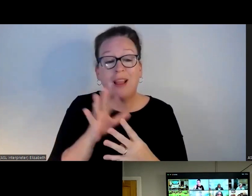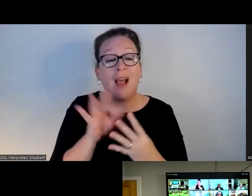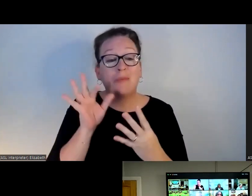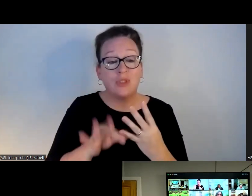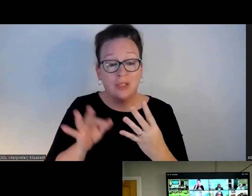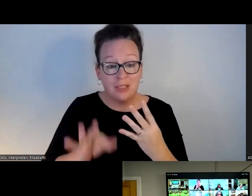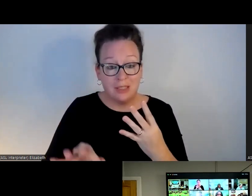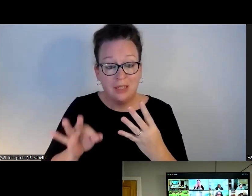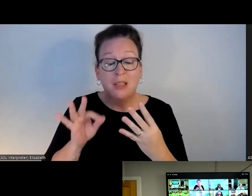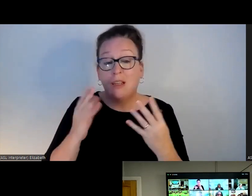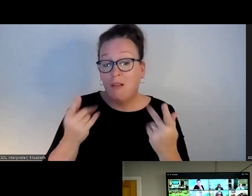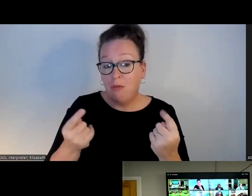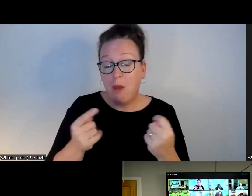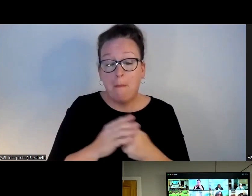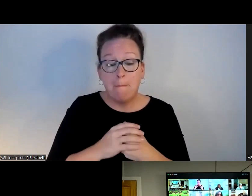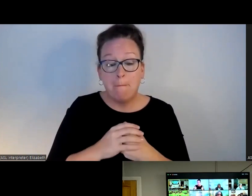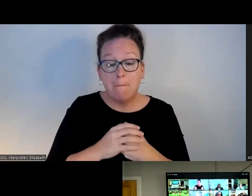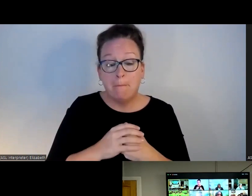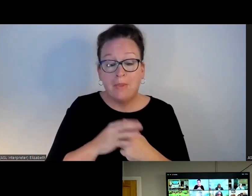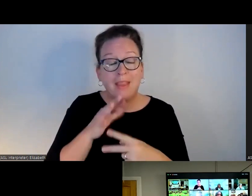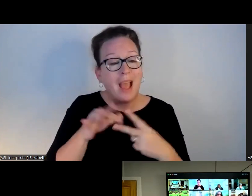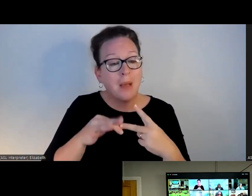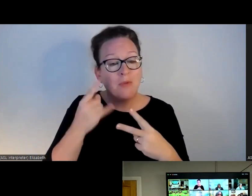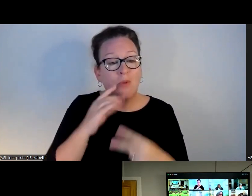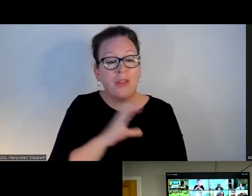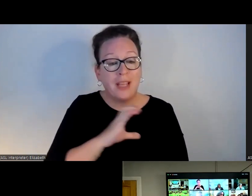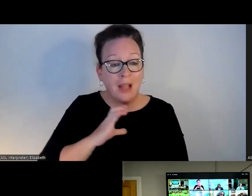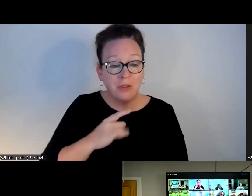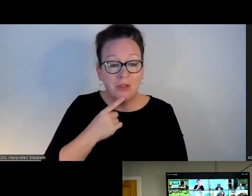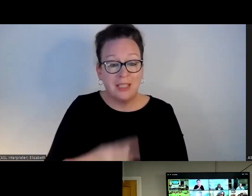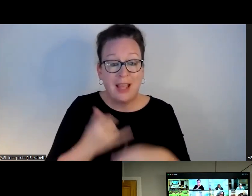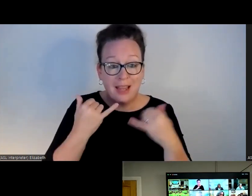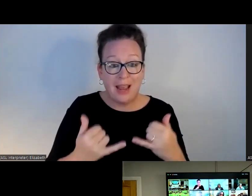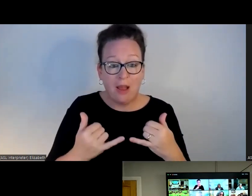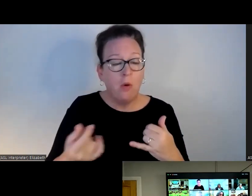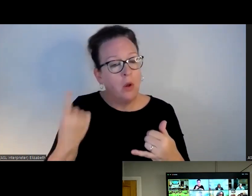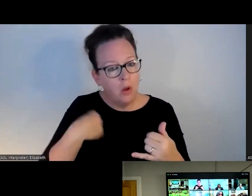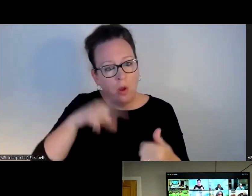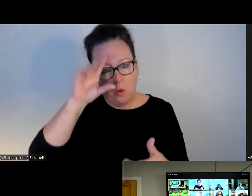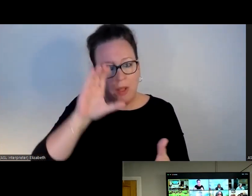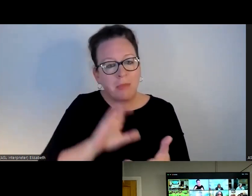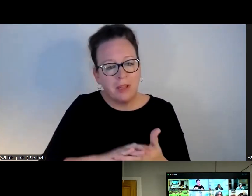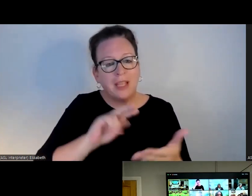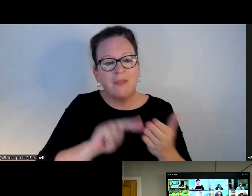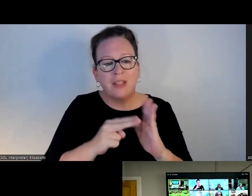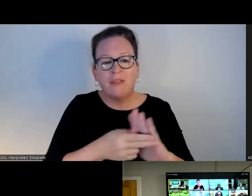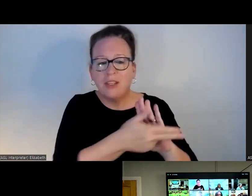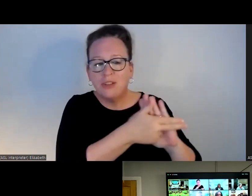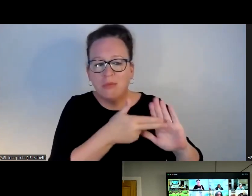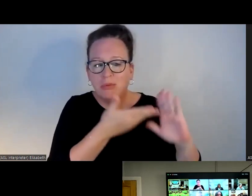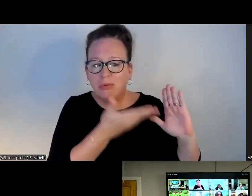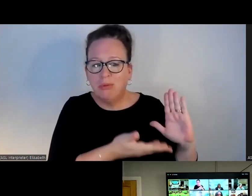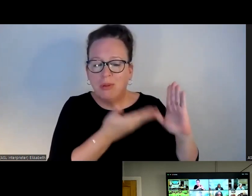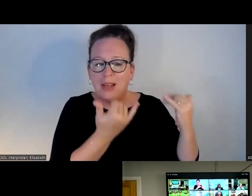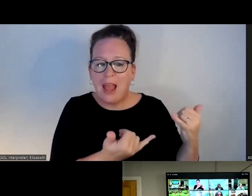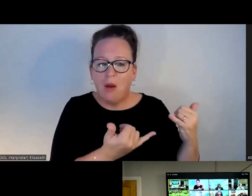of the council saying from the get-go, we believe that the definition as it stands is